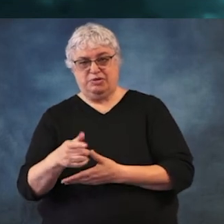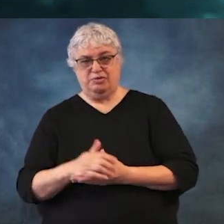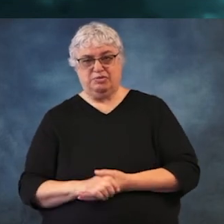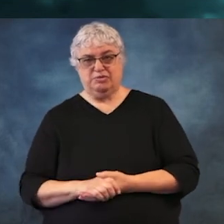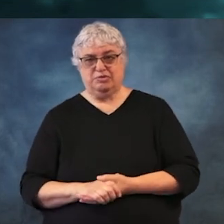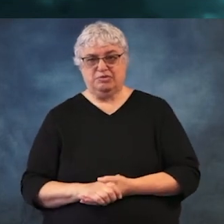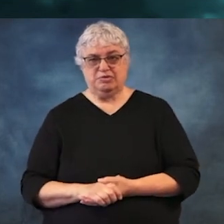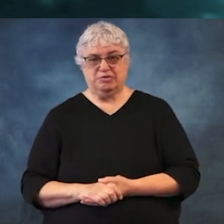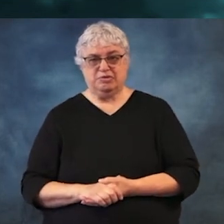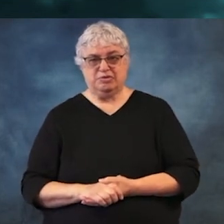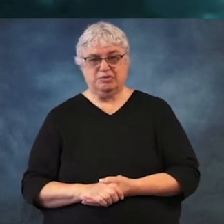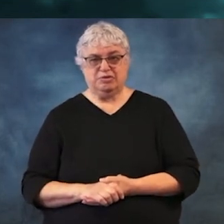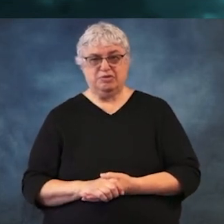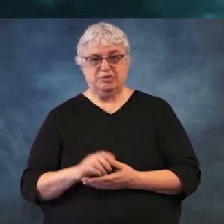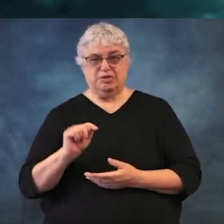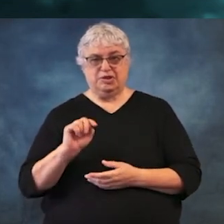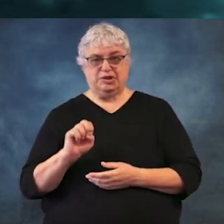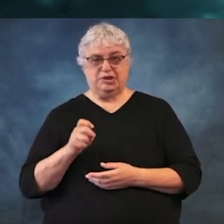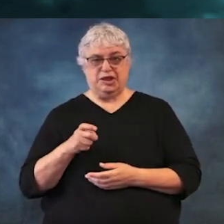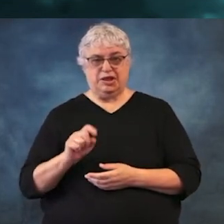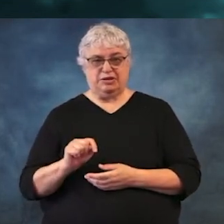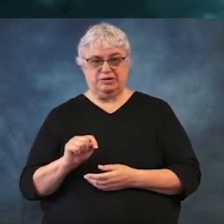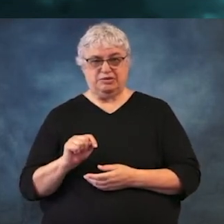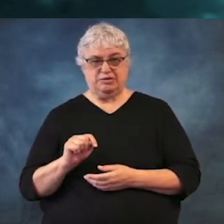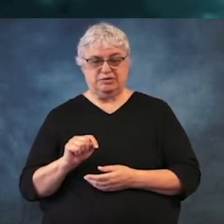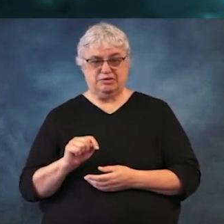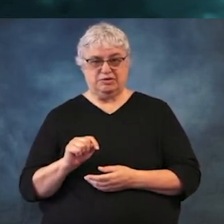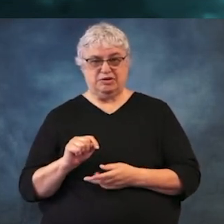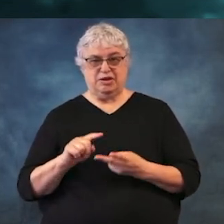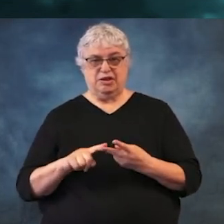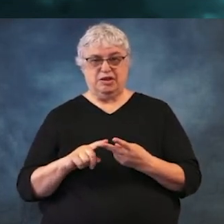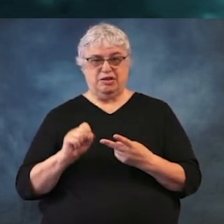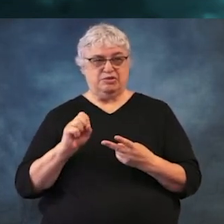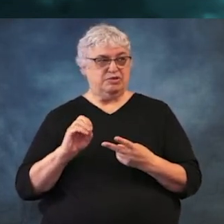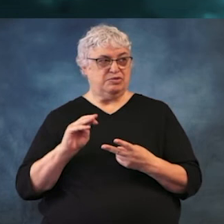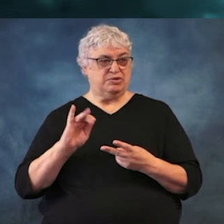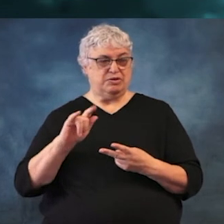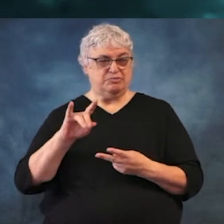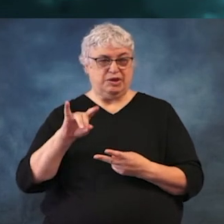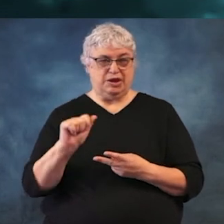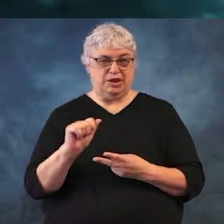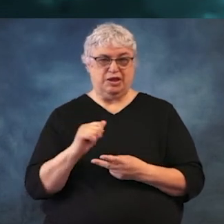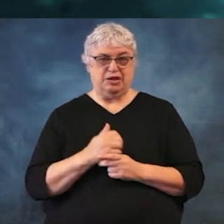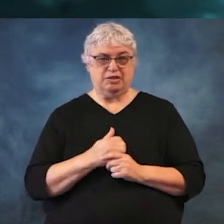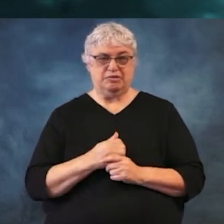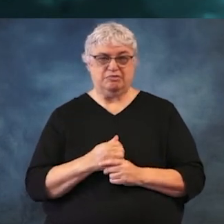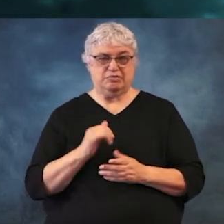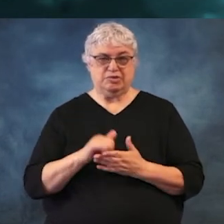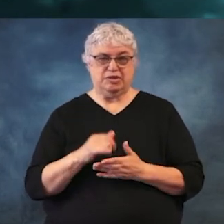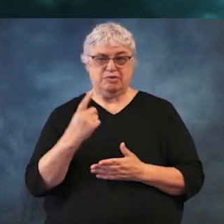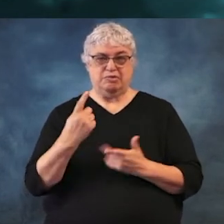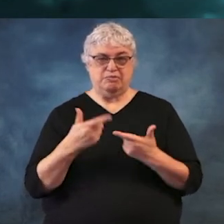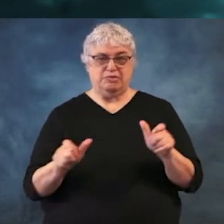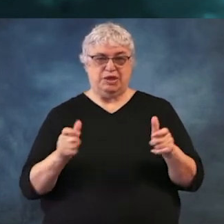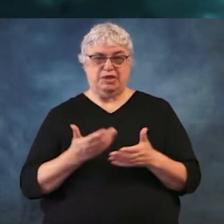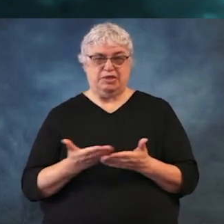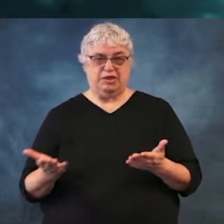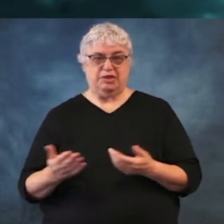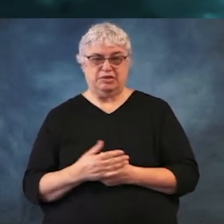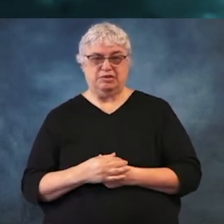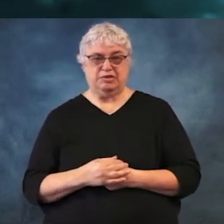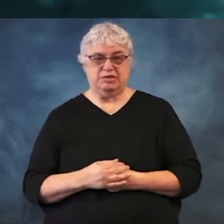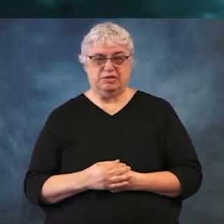away. So texting and social media, that's one of the biggest things.